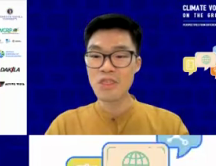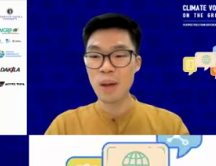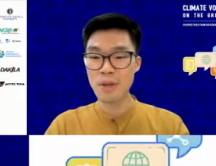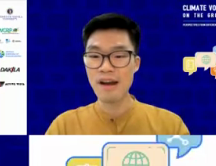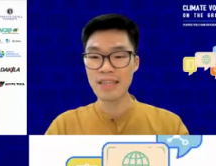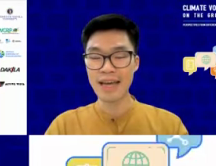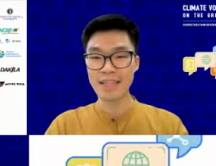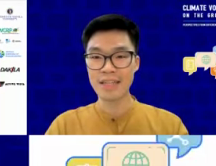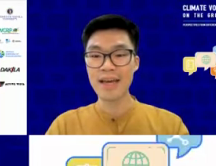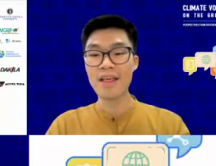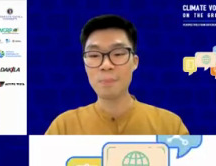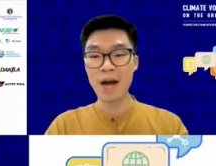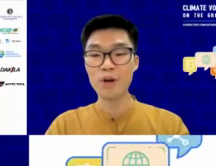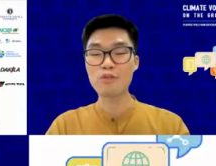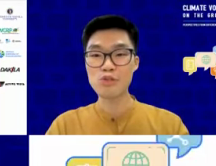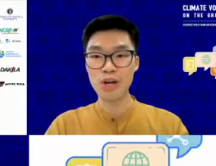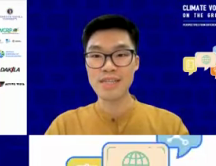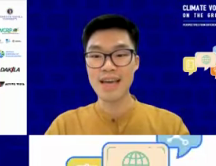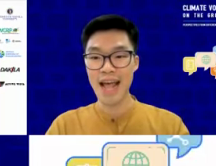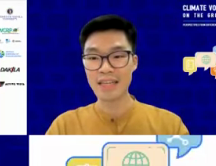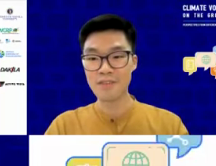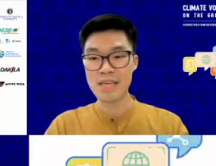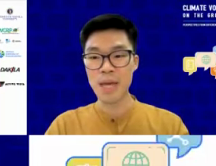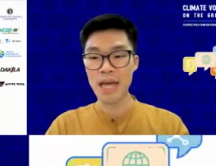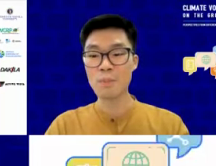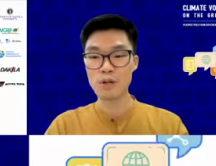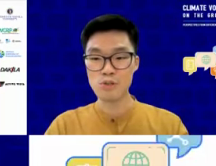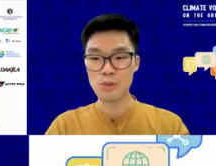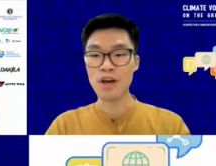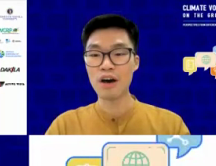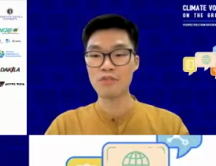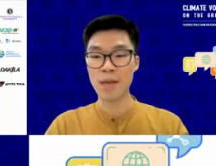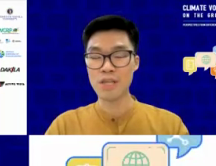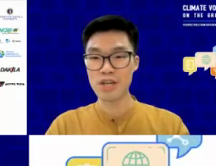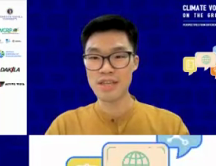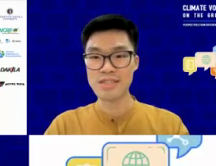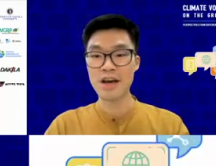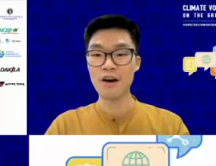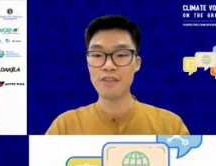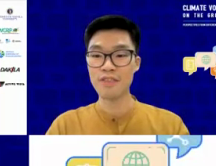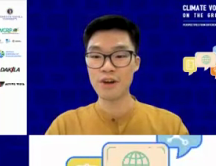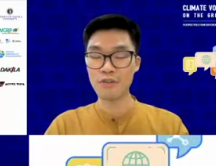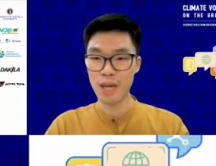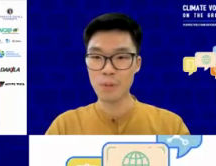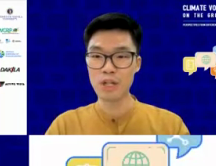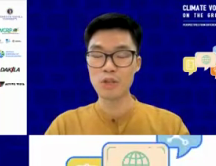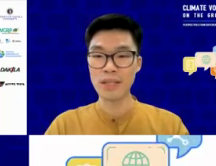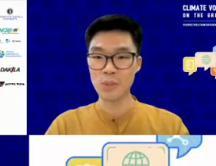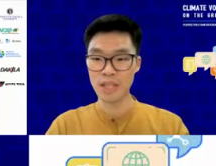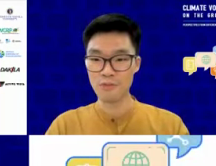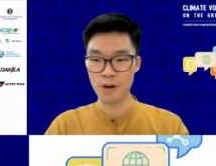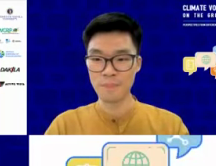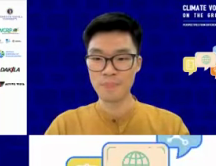insights in the webinar entitled The Power of Stories and Activism in the Pursuit of Climate Justice on the 3rd of